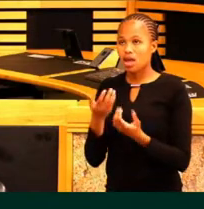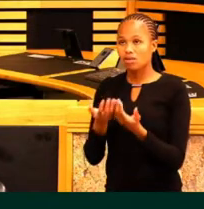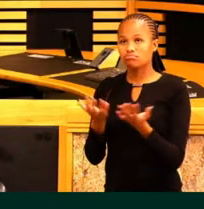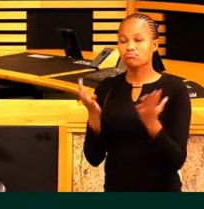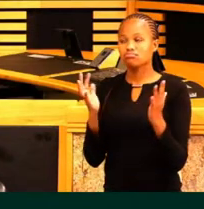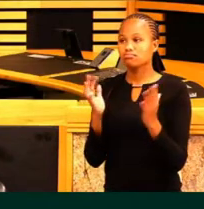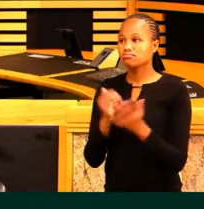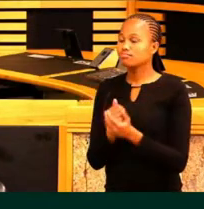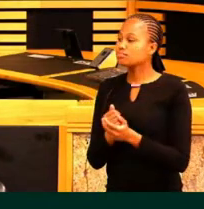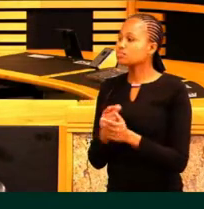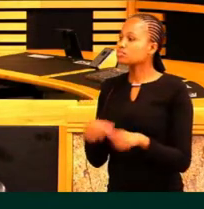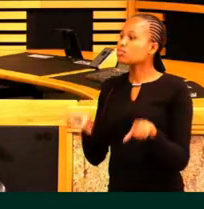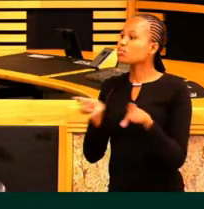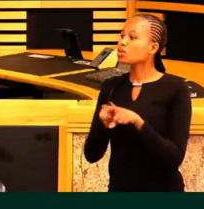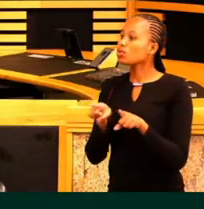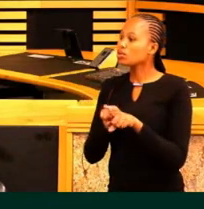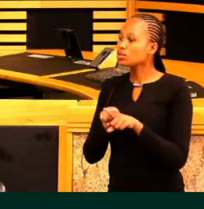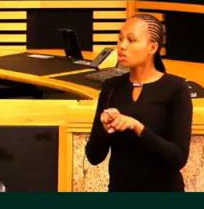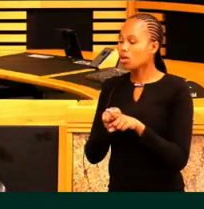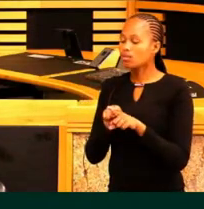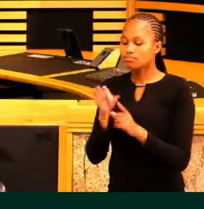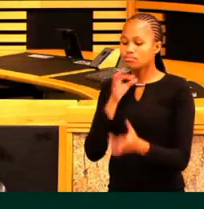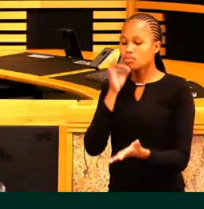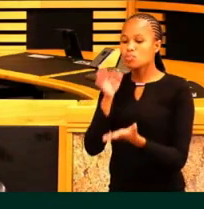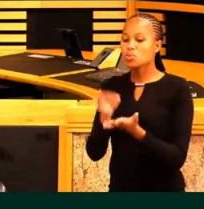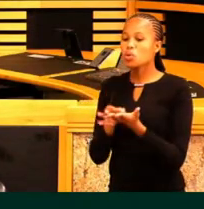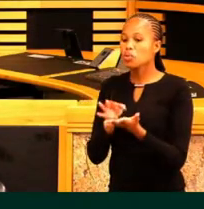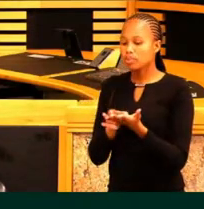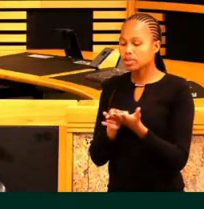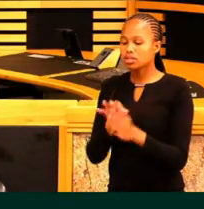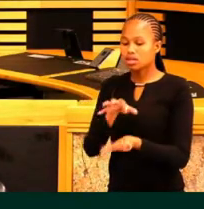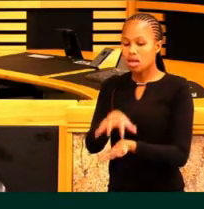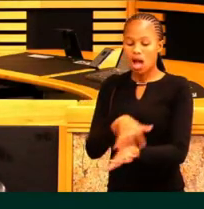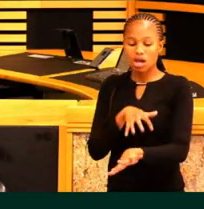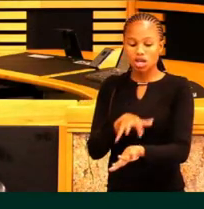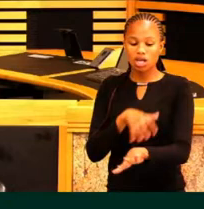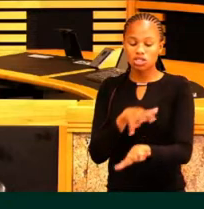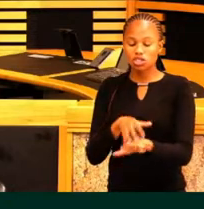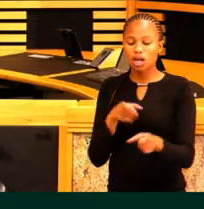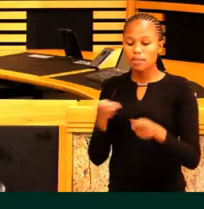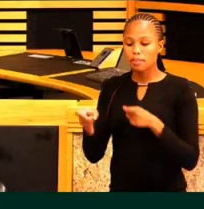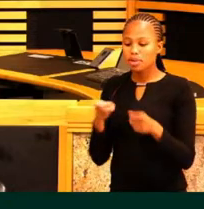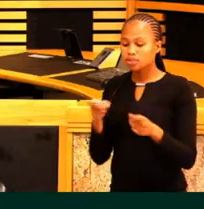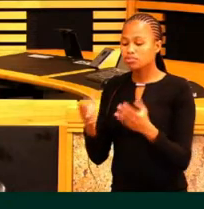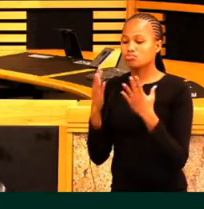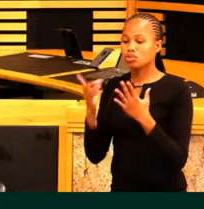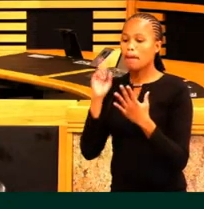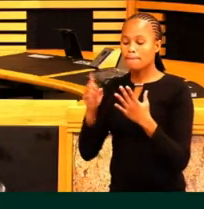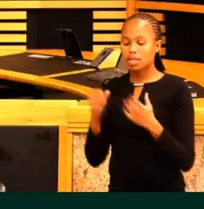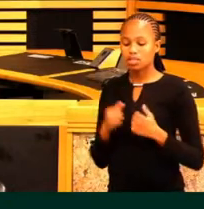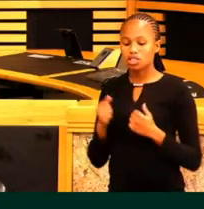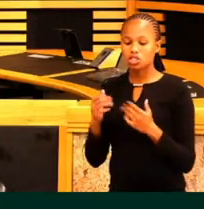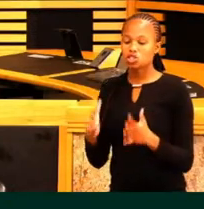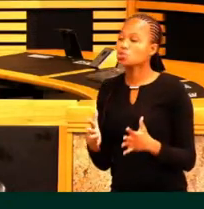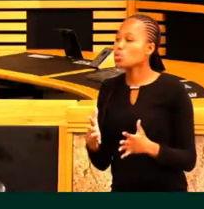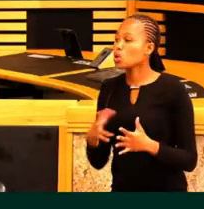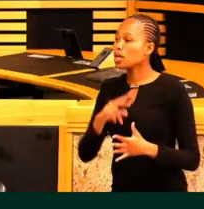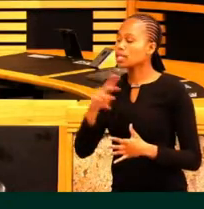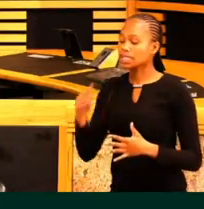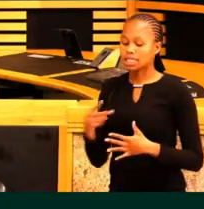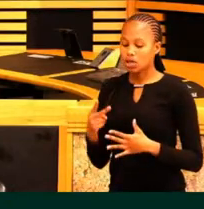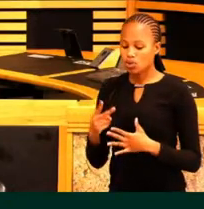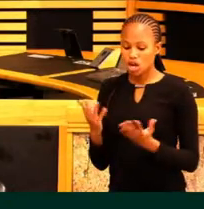also they did propose that agricultural management studies must be introduced at Secondary School